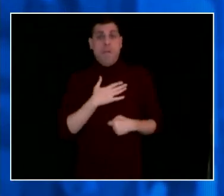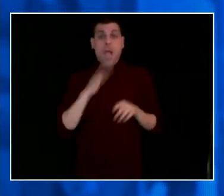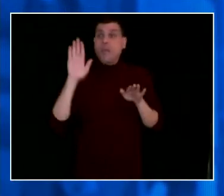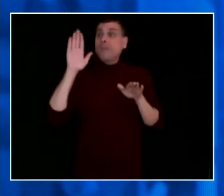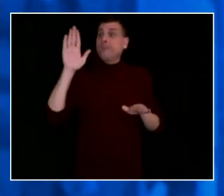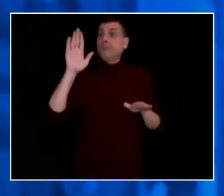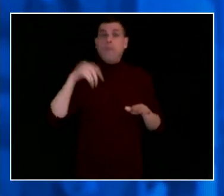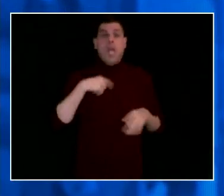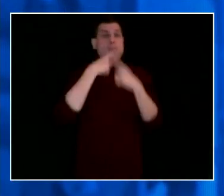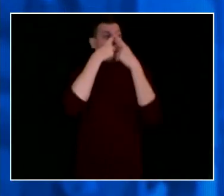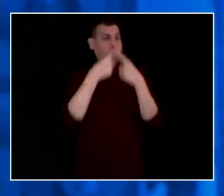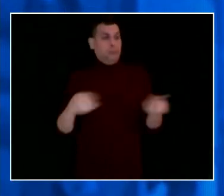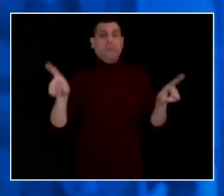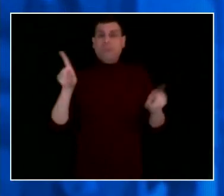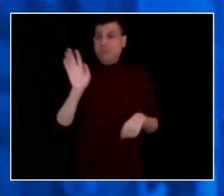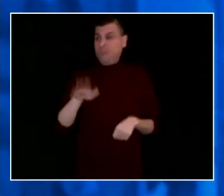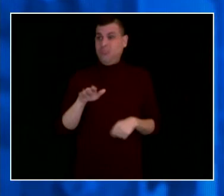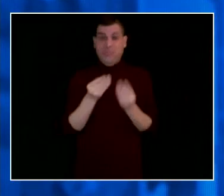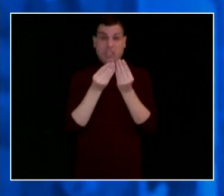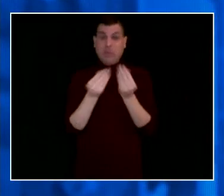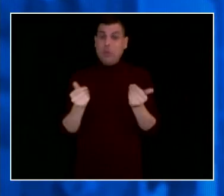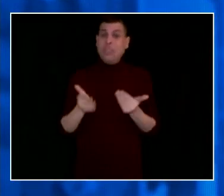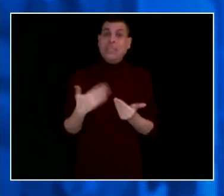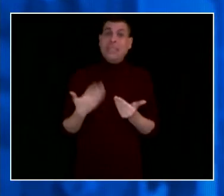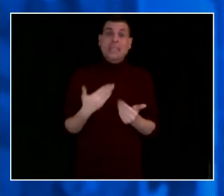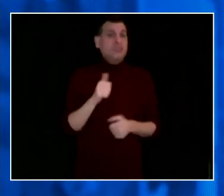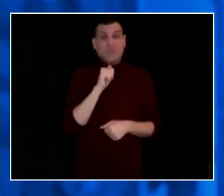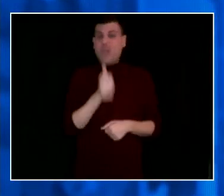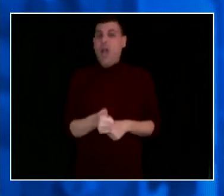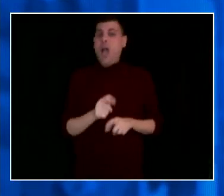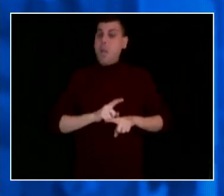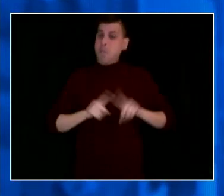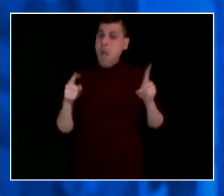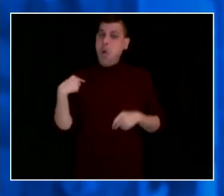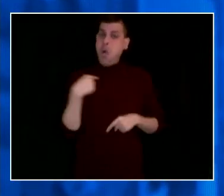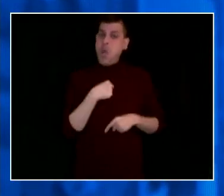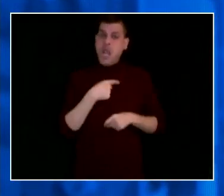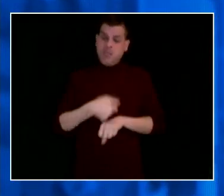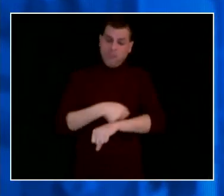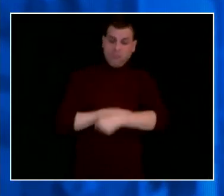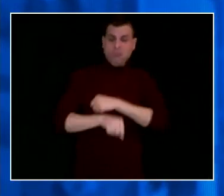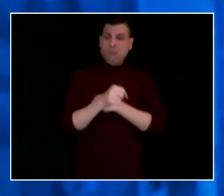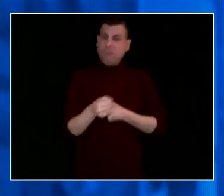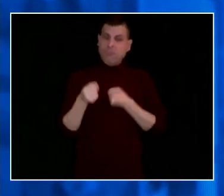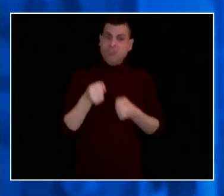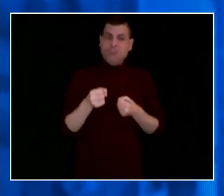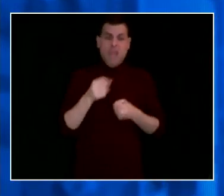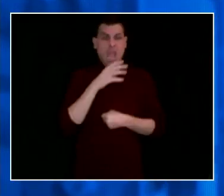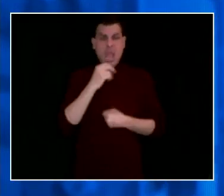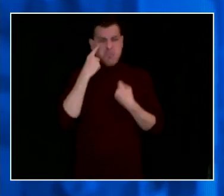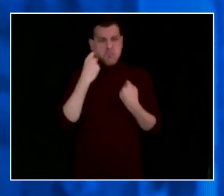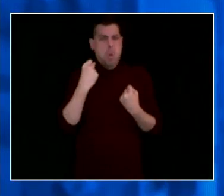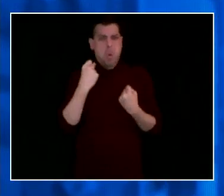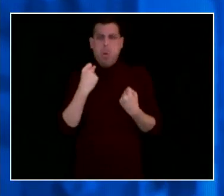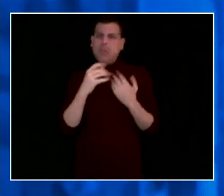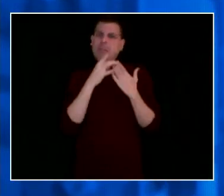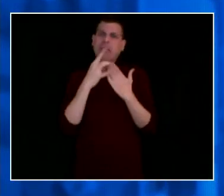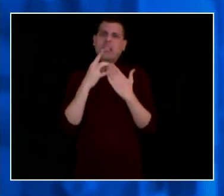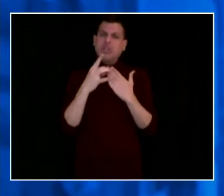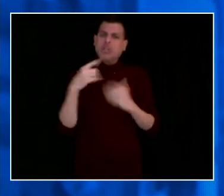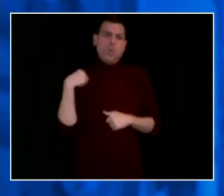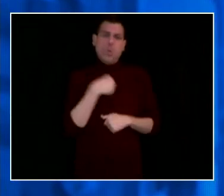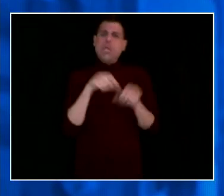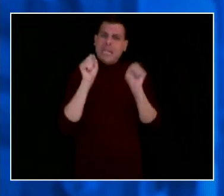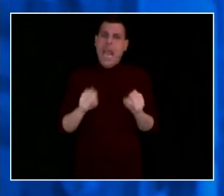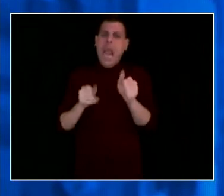these challenges. But with steady hands and bold leadership, we wouldn't just bring New York City back. We